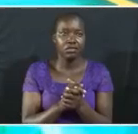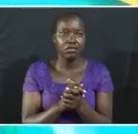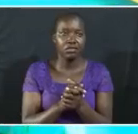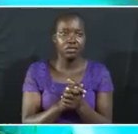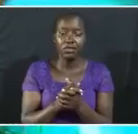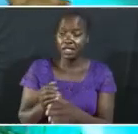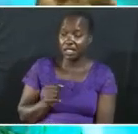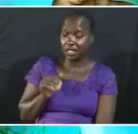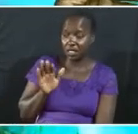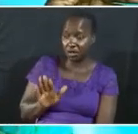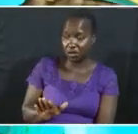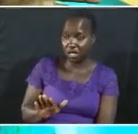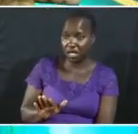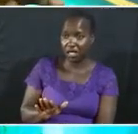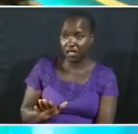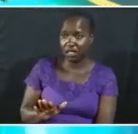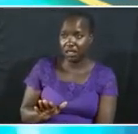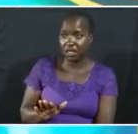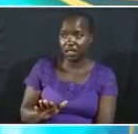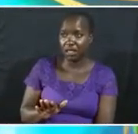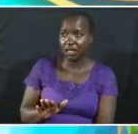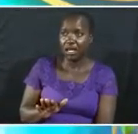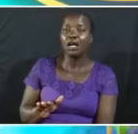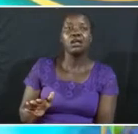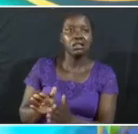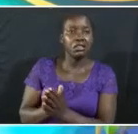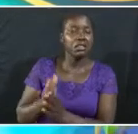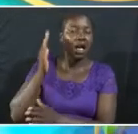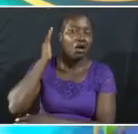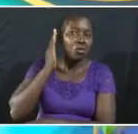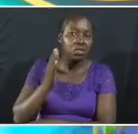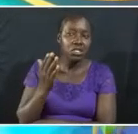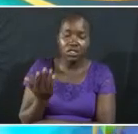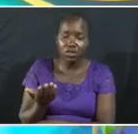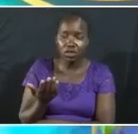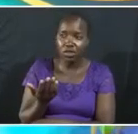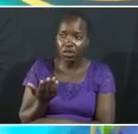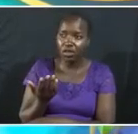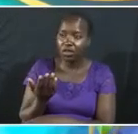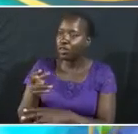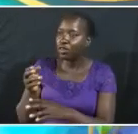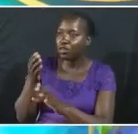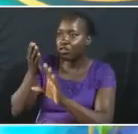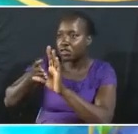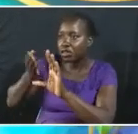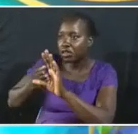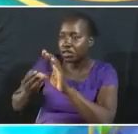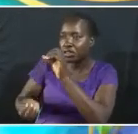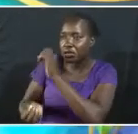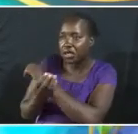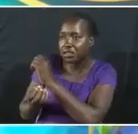The daughter is homosexual. Look for a psychologist to counsel.